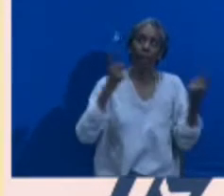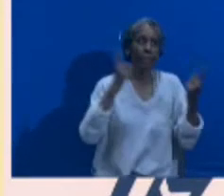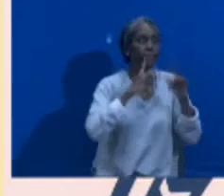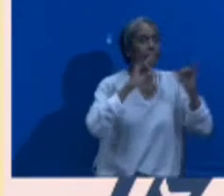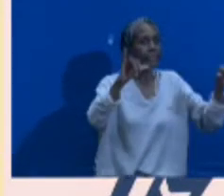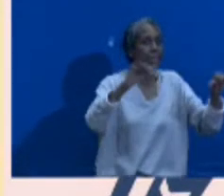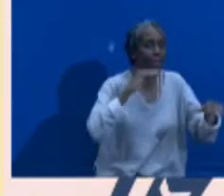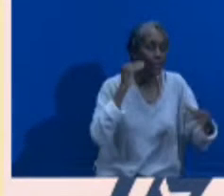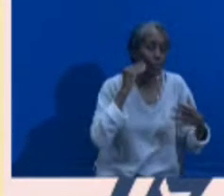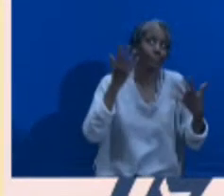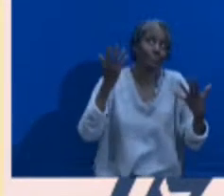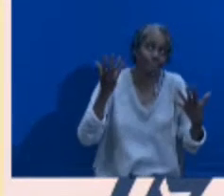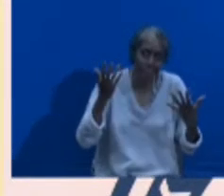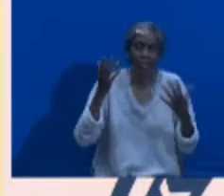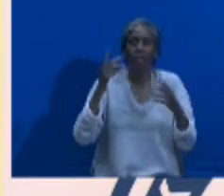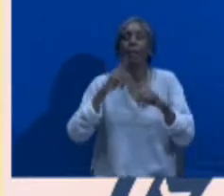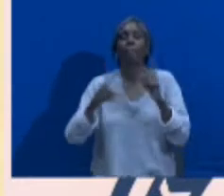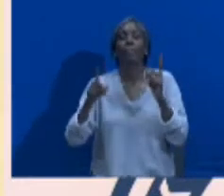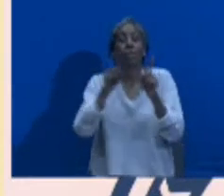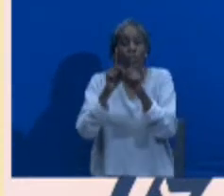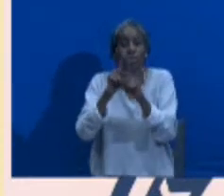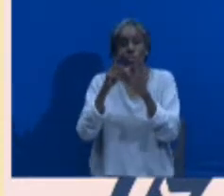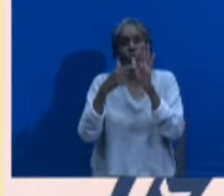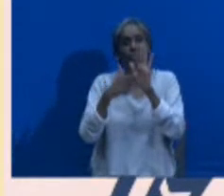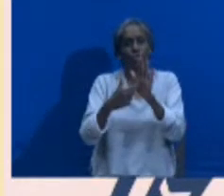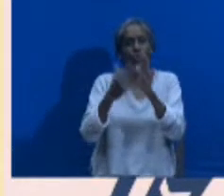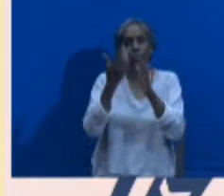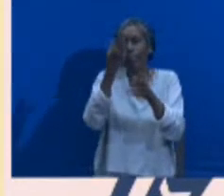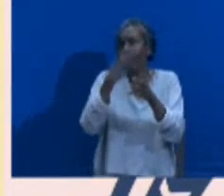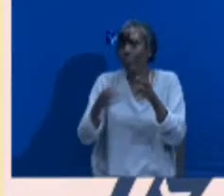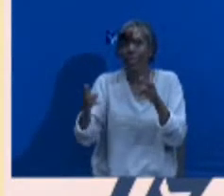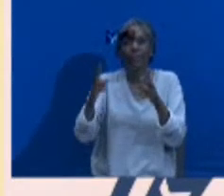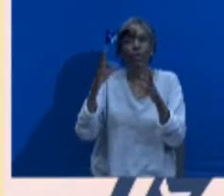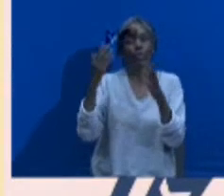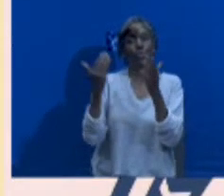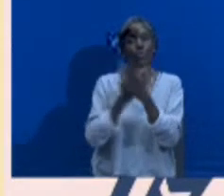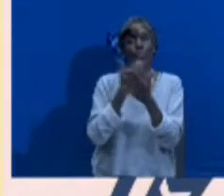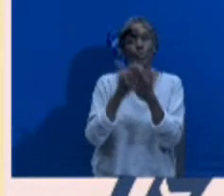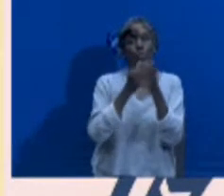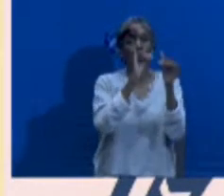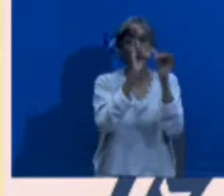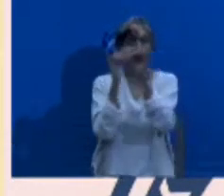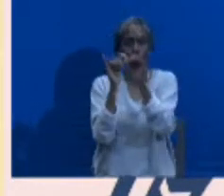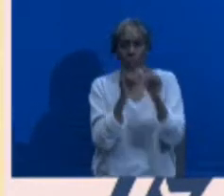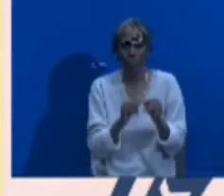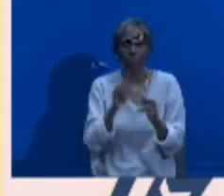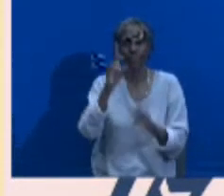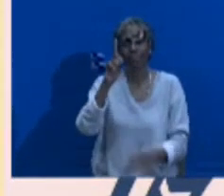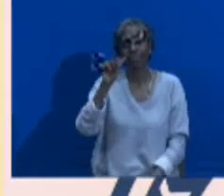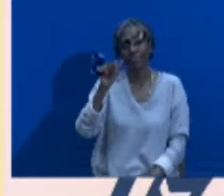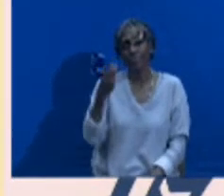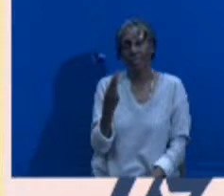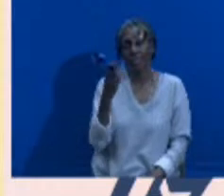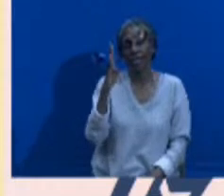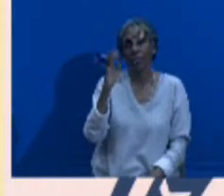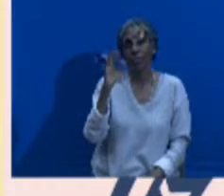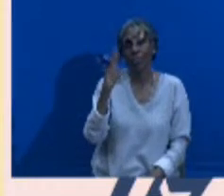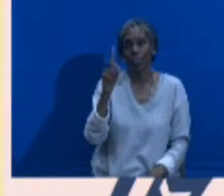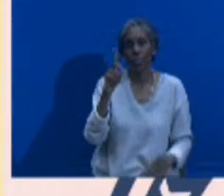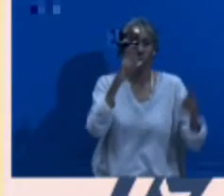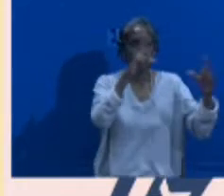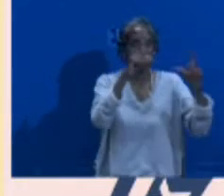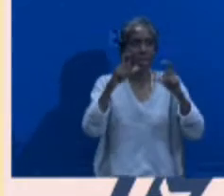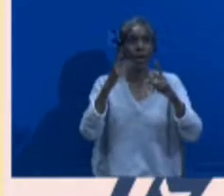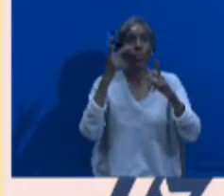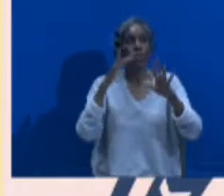wanted to try to show you briefly is a new dashboard. We're going to try this and see if it